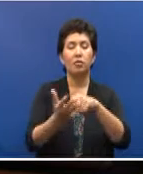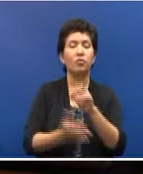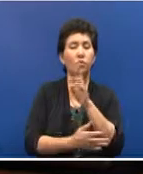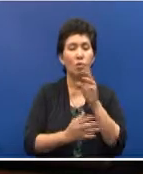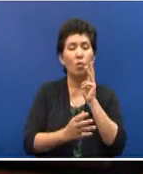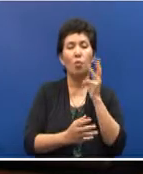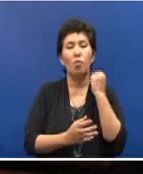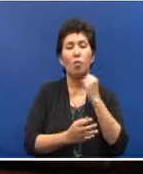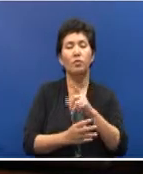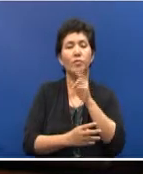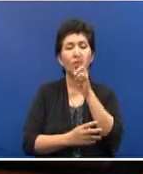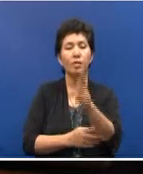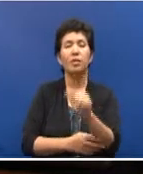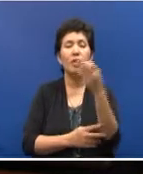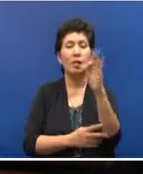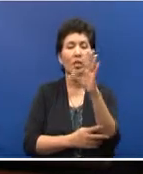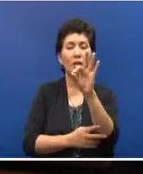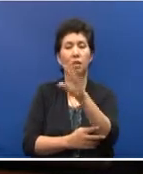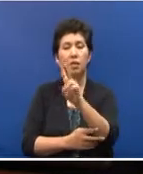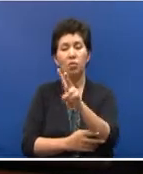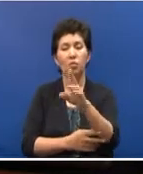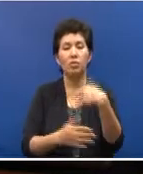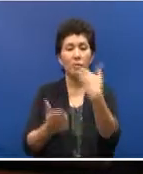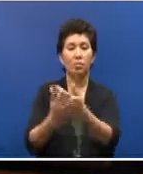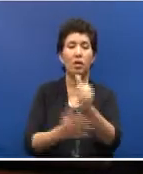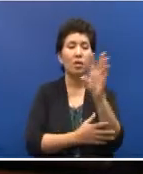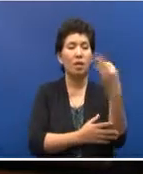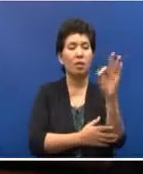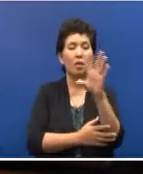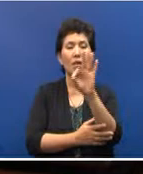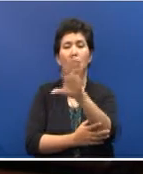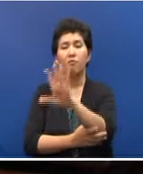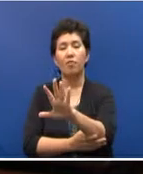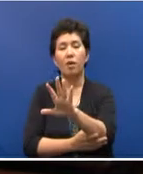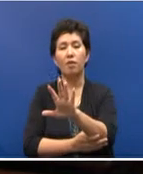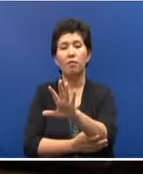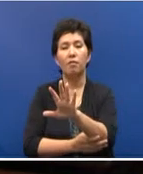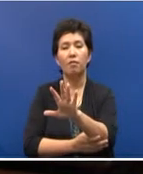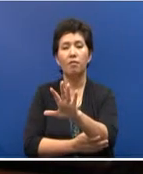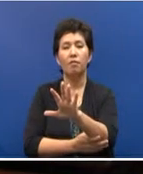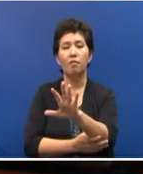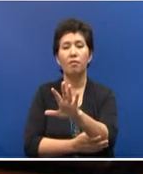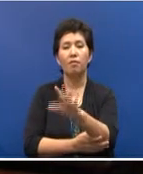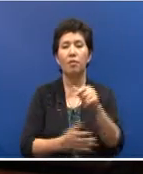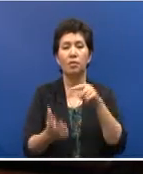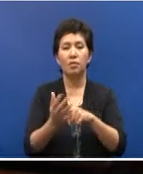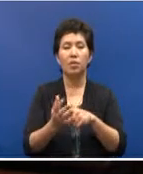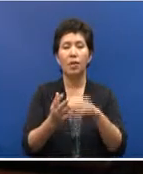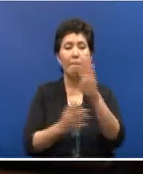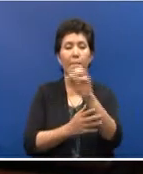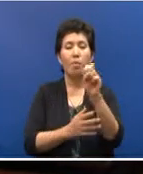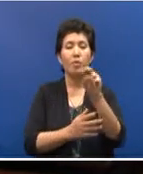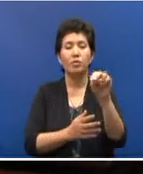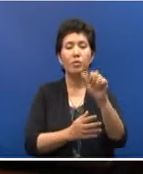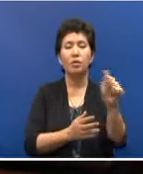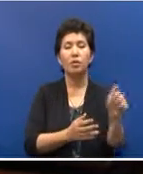during 1992 to 1995. Okay, this is due to the Bosnian War. Okay,